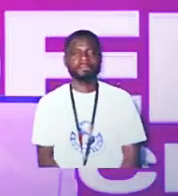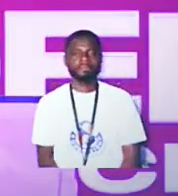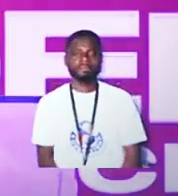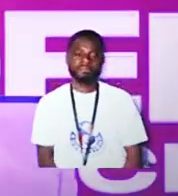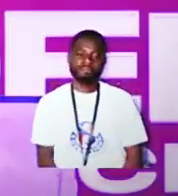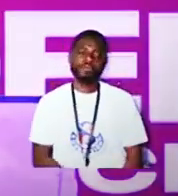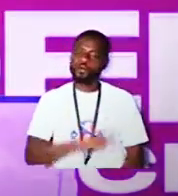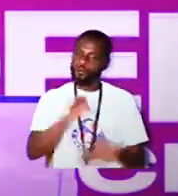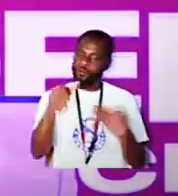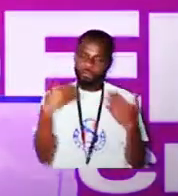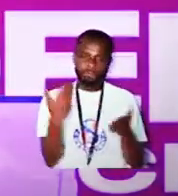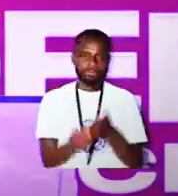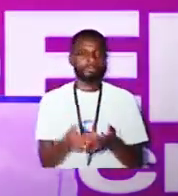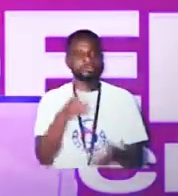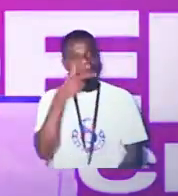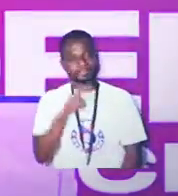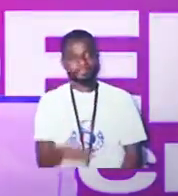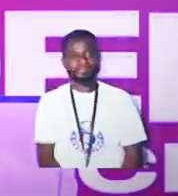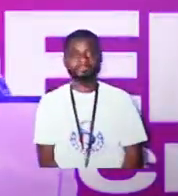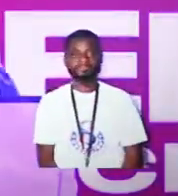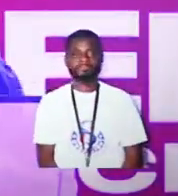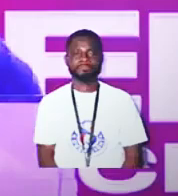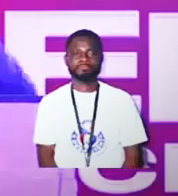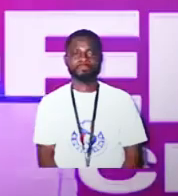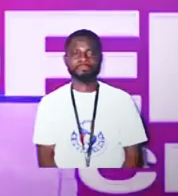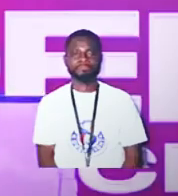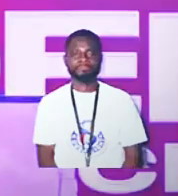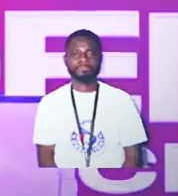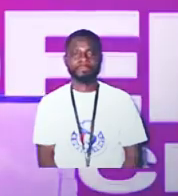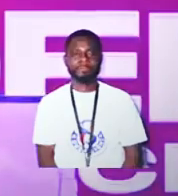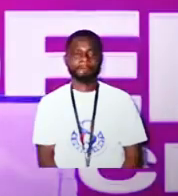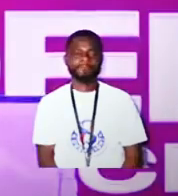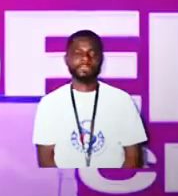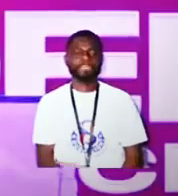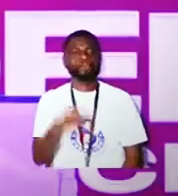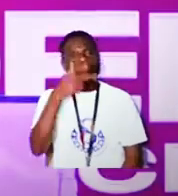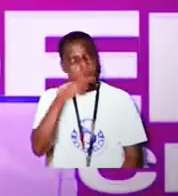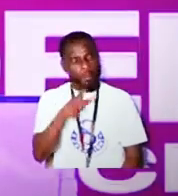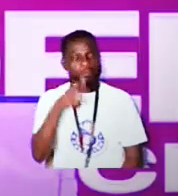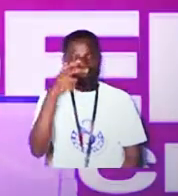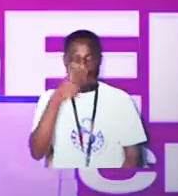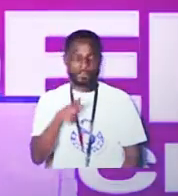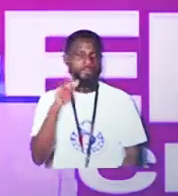corruption. There is also corruption of our beaches.